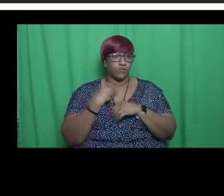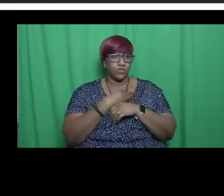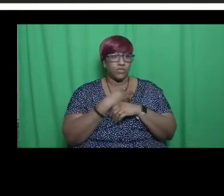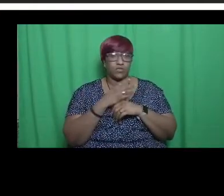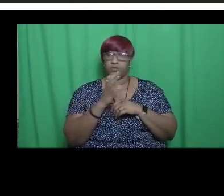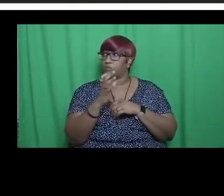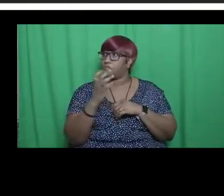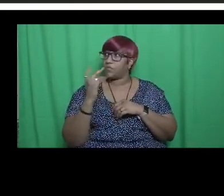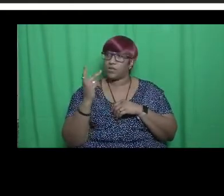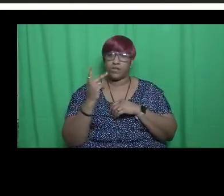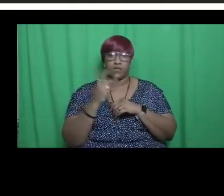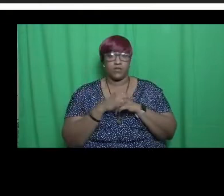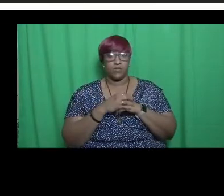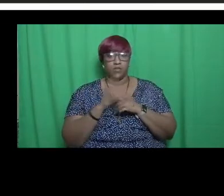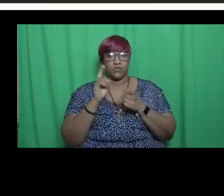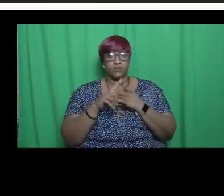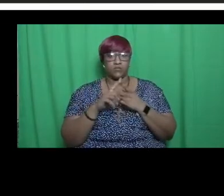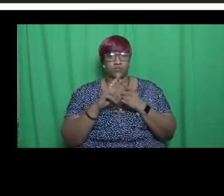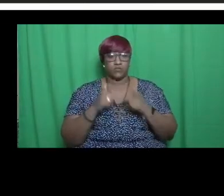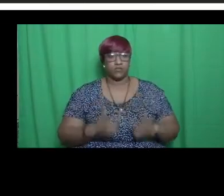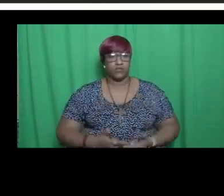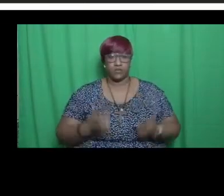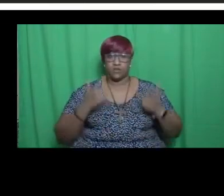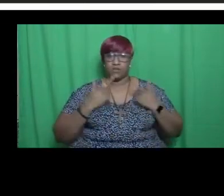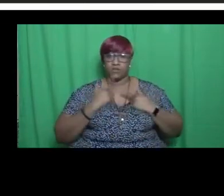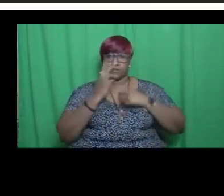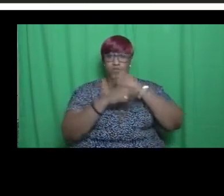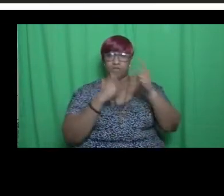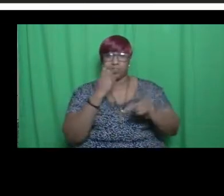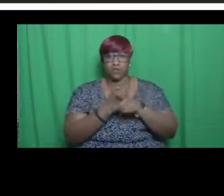We go back to a lifestyle of